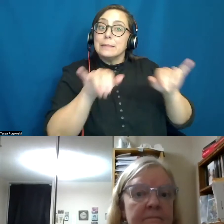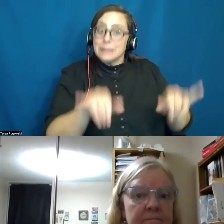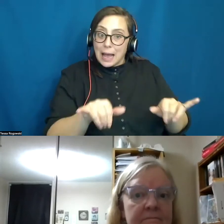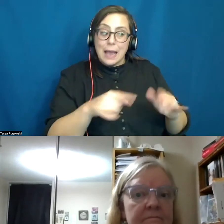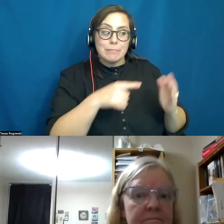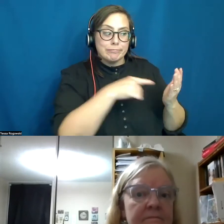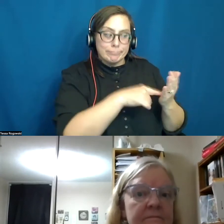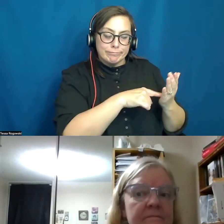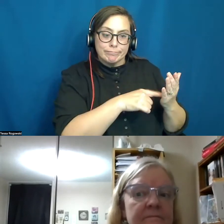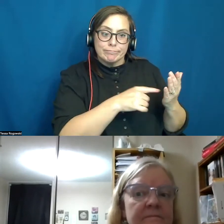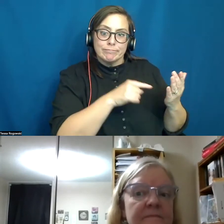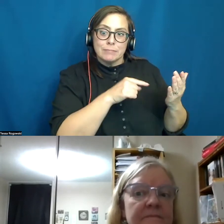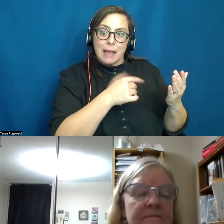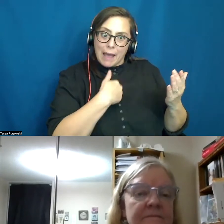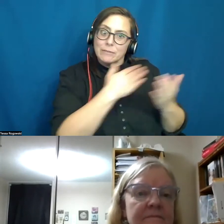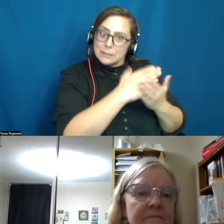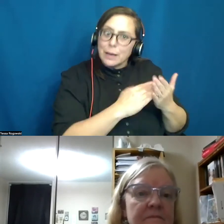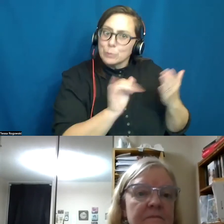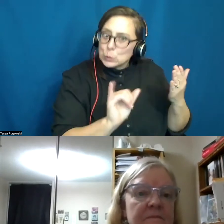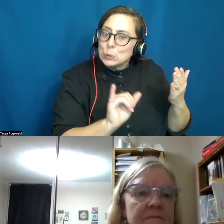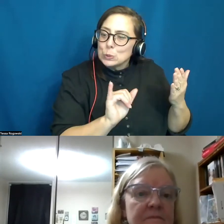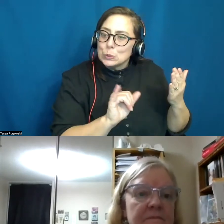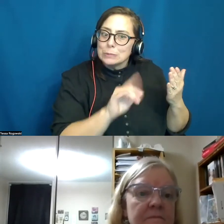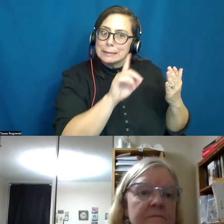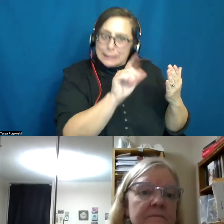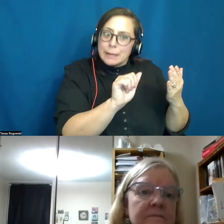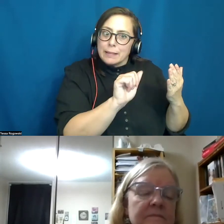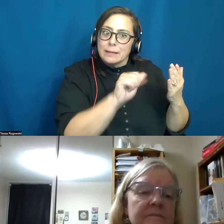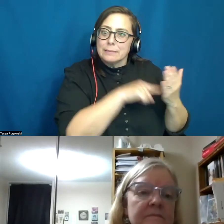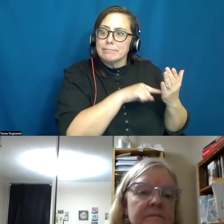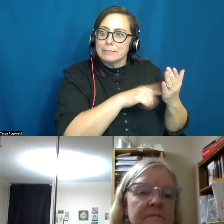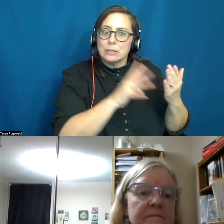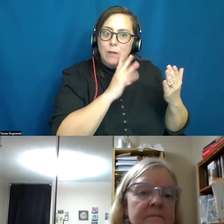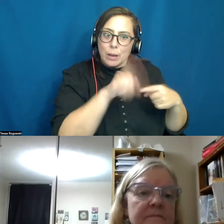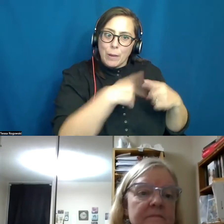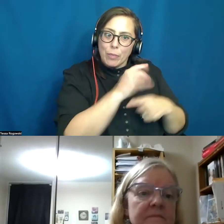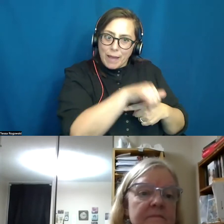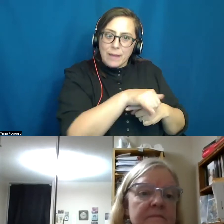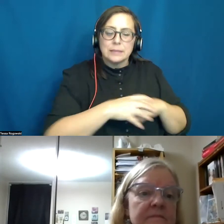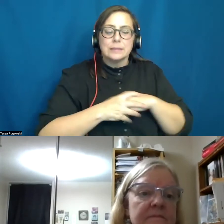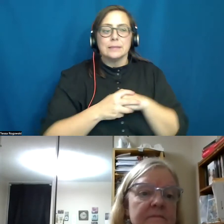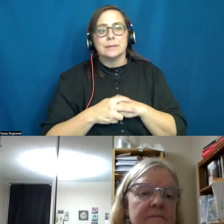retrospect. But I think one of the things is